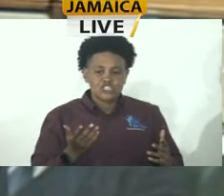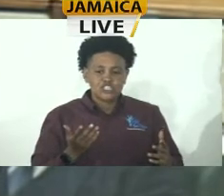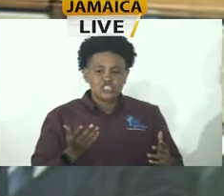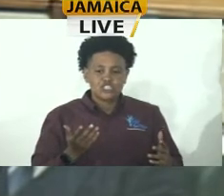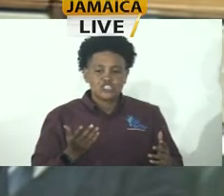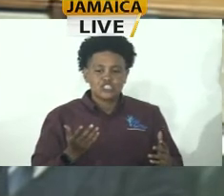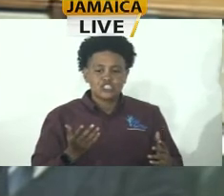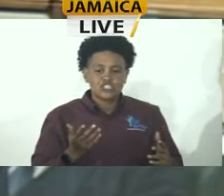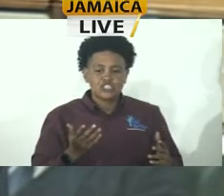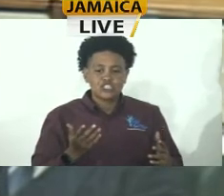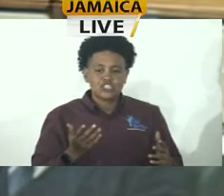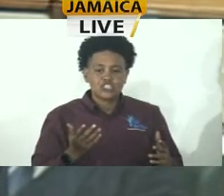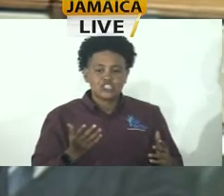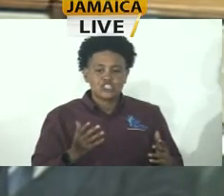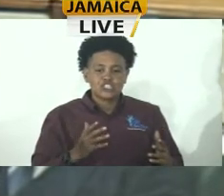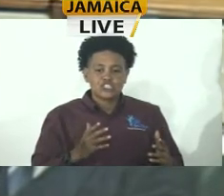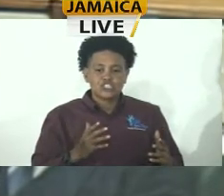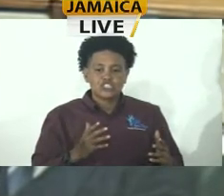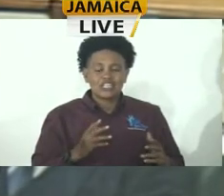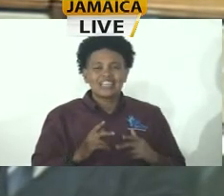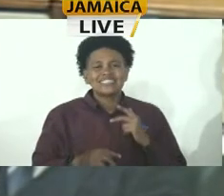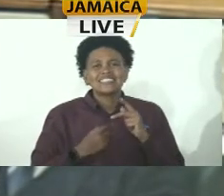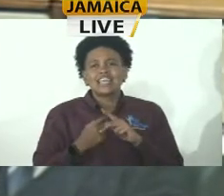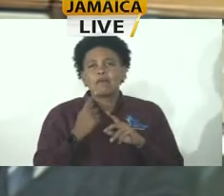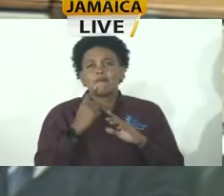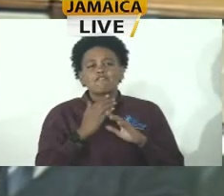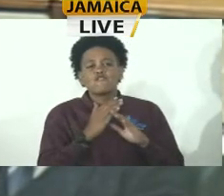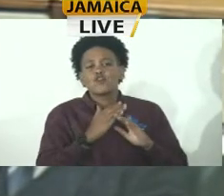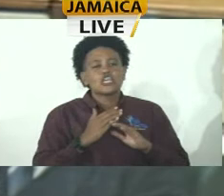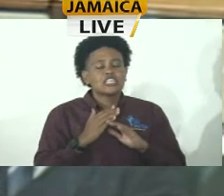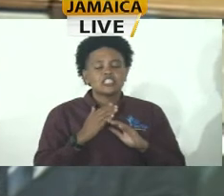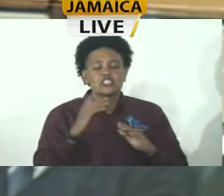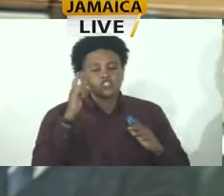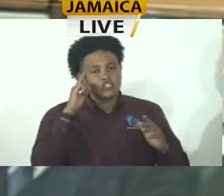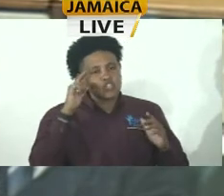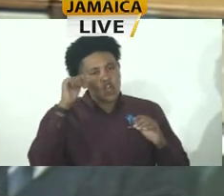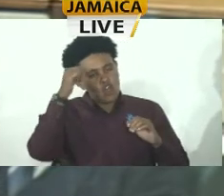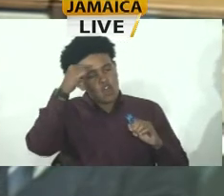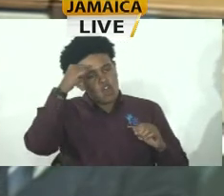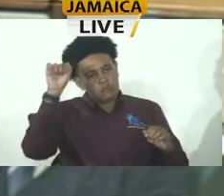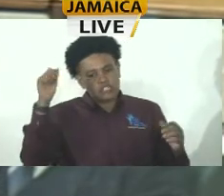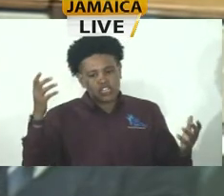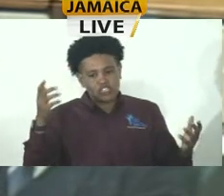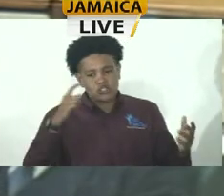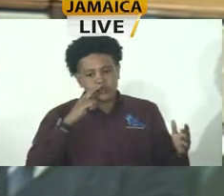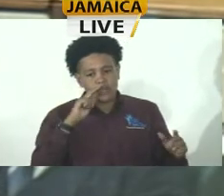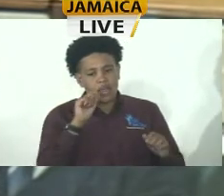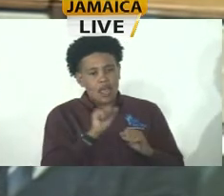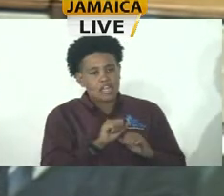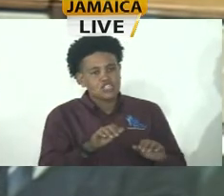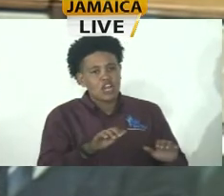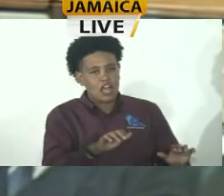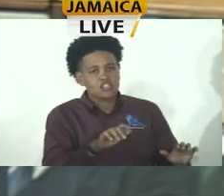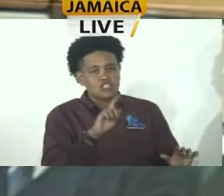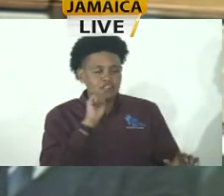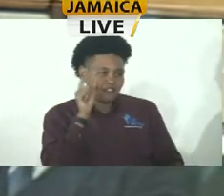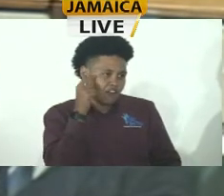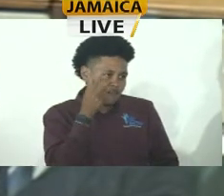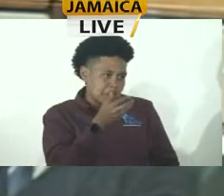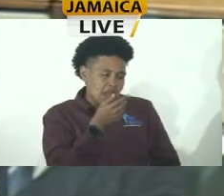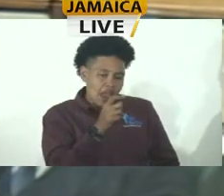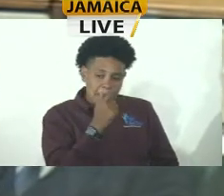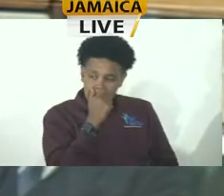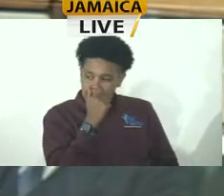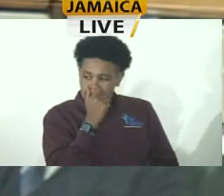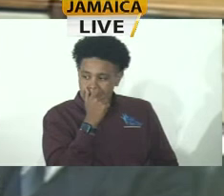a kind of fringe objection to the actions of the government and though